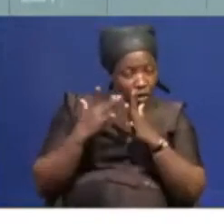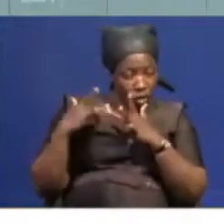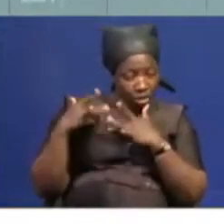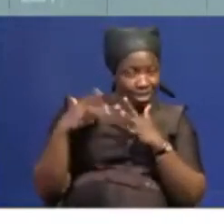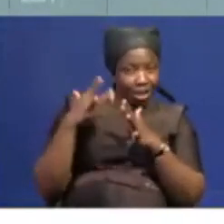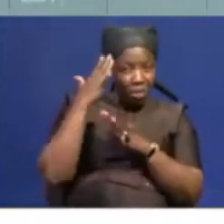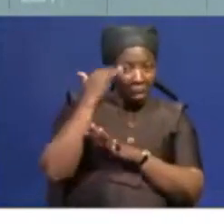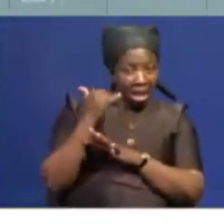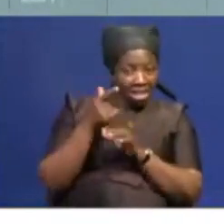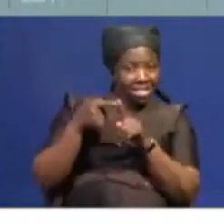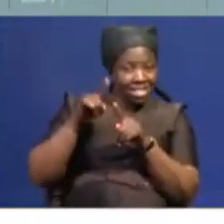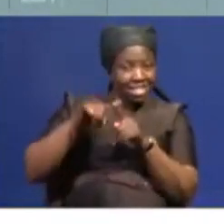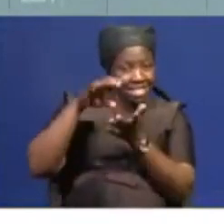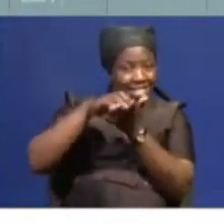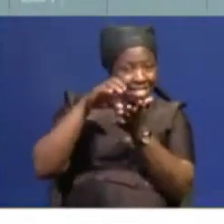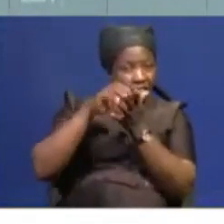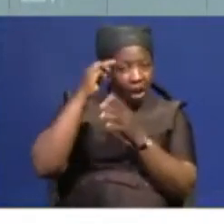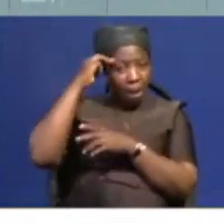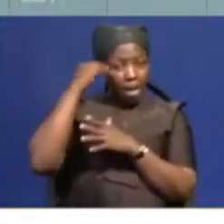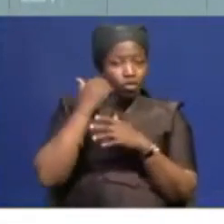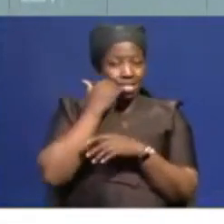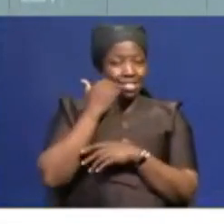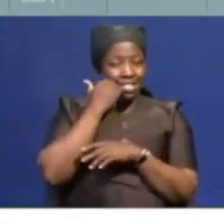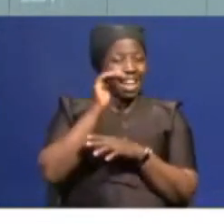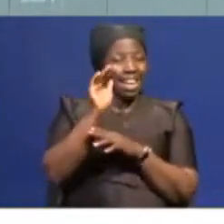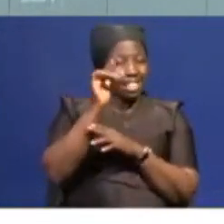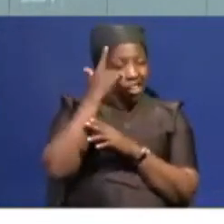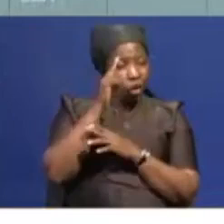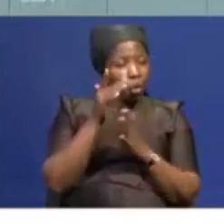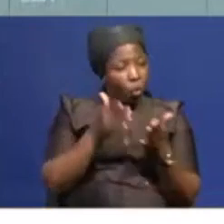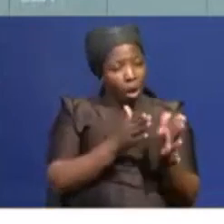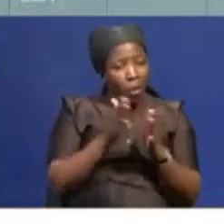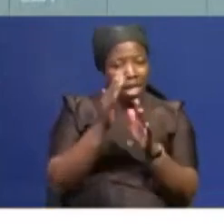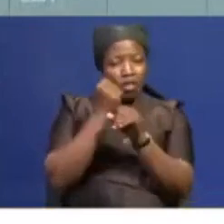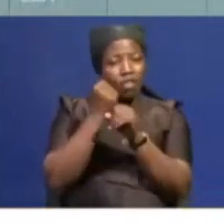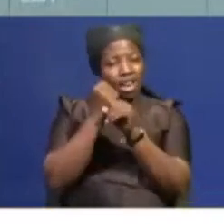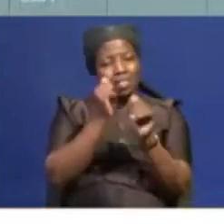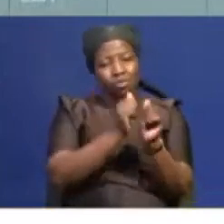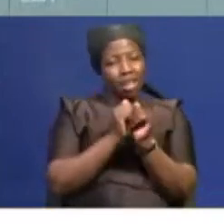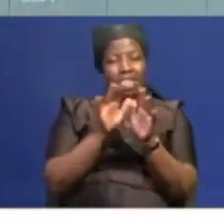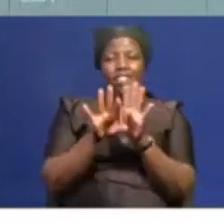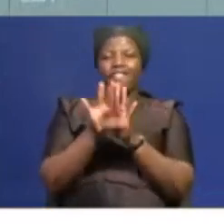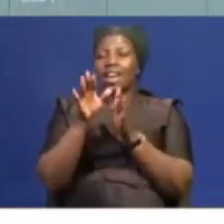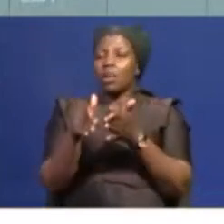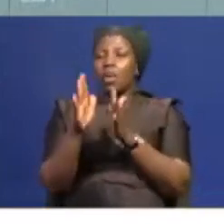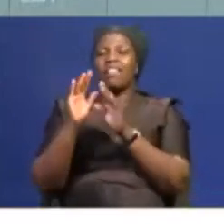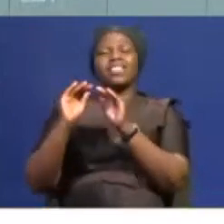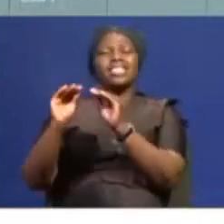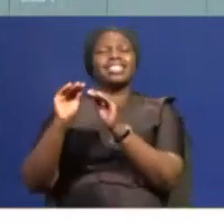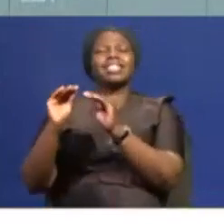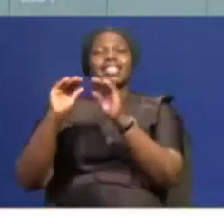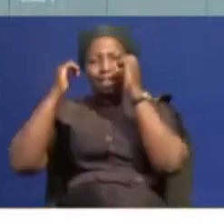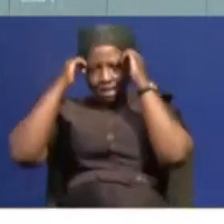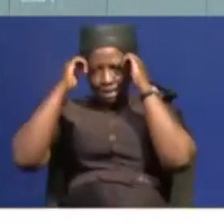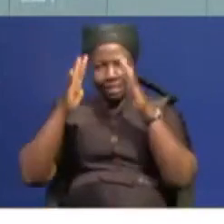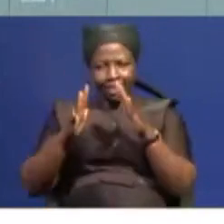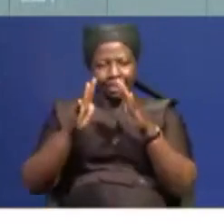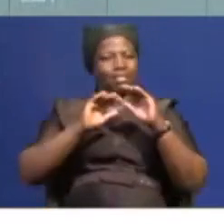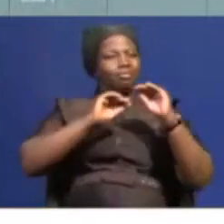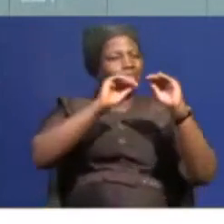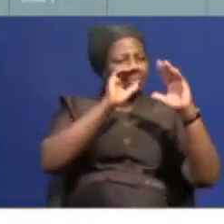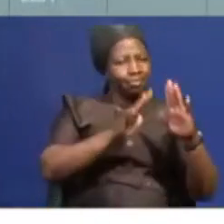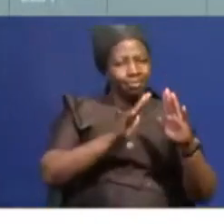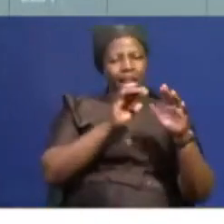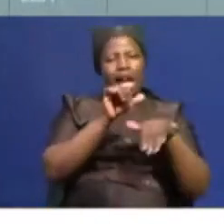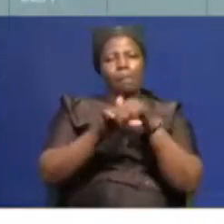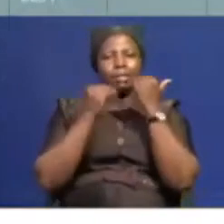mental illnesses, calling for concerted efforts to find ways of equipping teachers and students on stress management, as